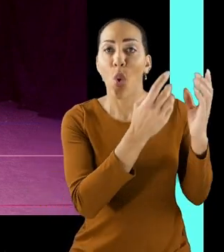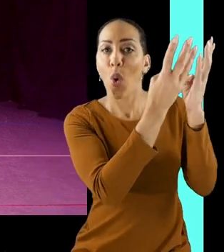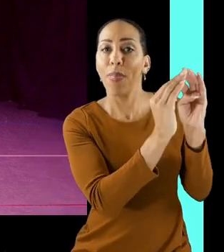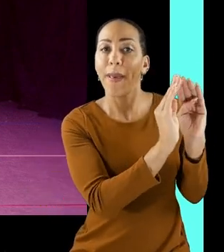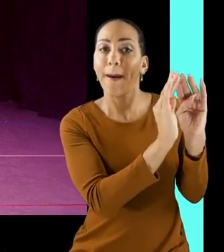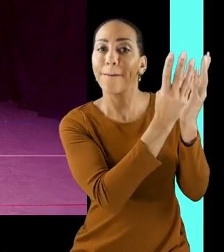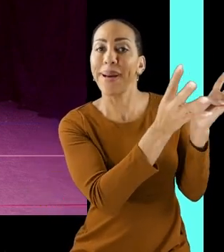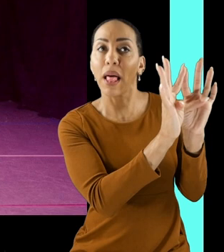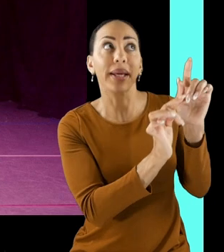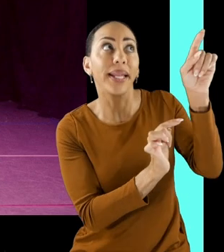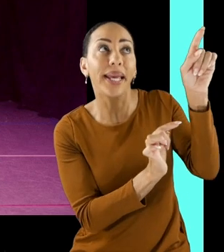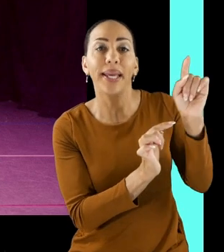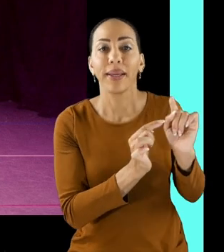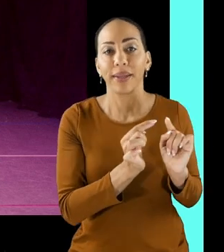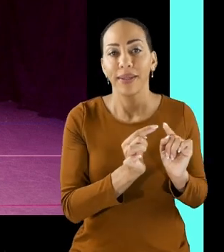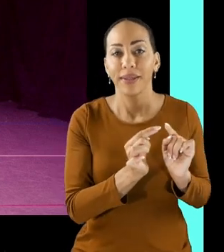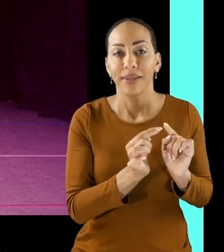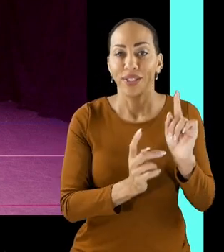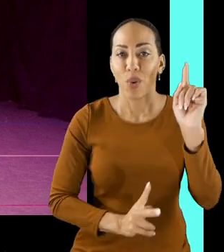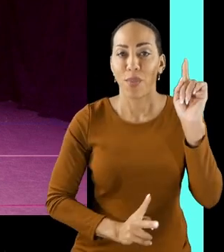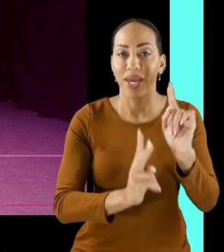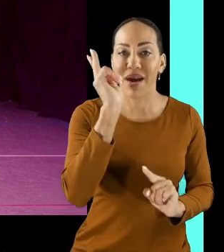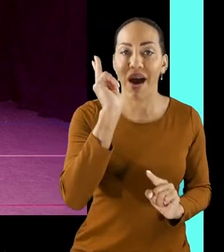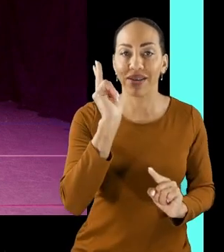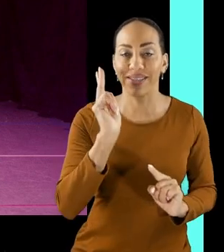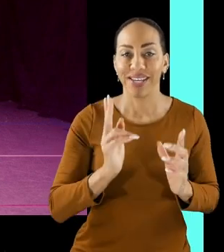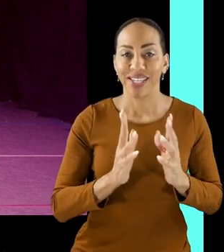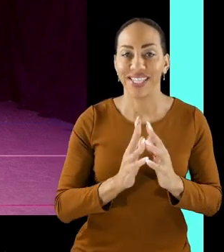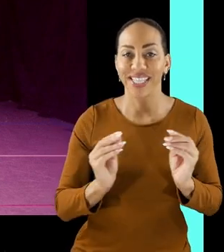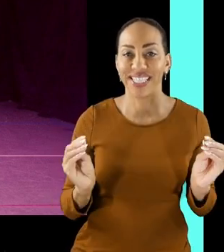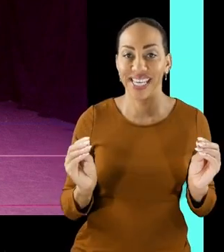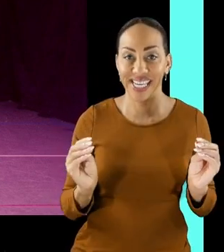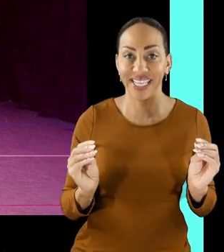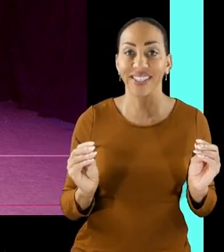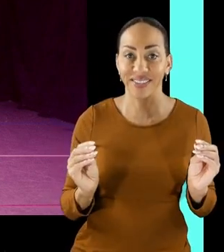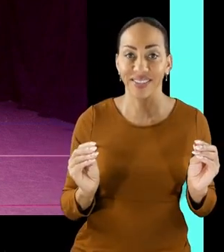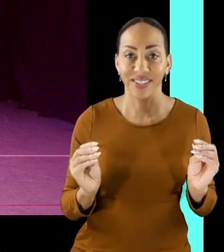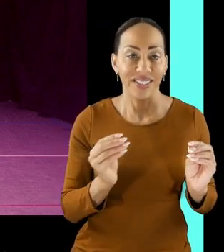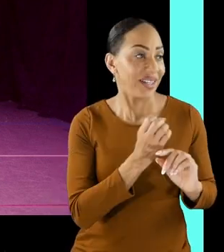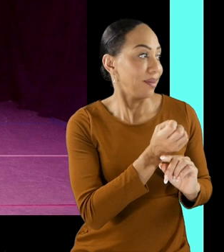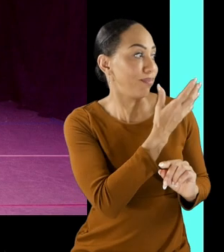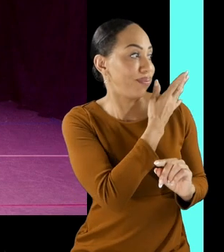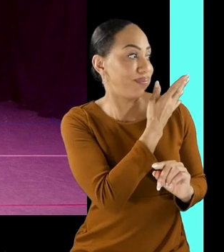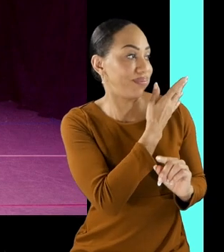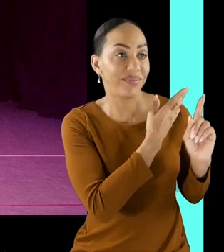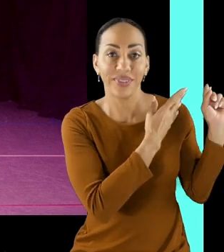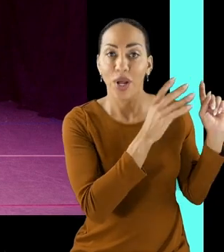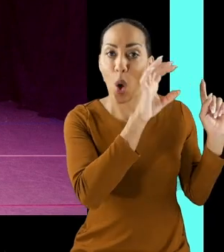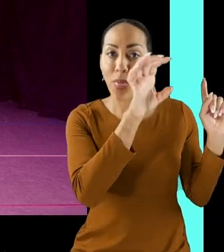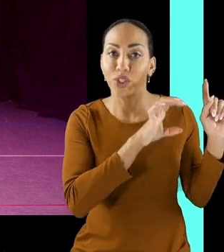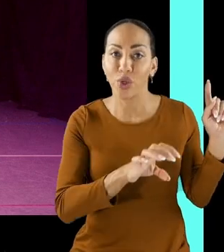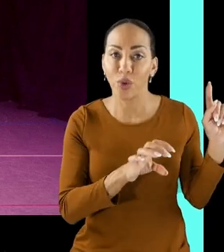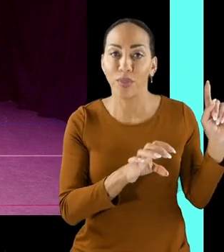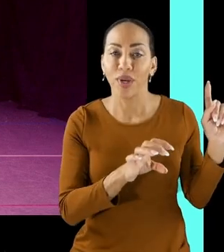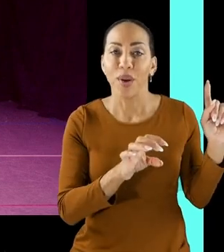table taking note, such that when you cut to the scenes with them, the cameras on their faces project them onto a Zoom behind